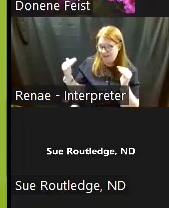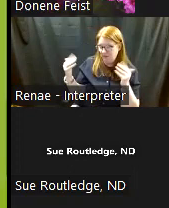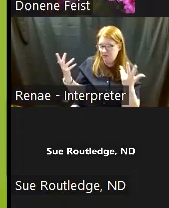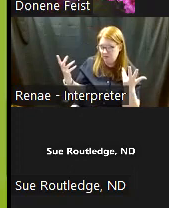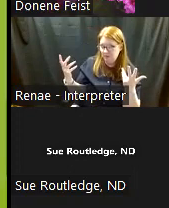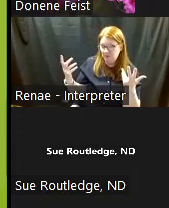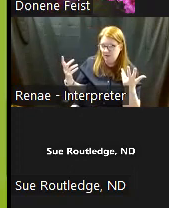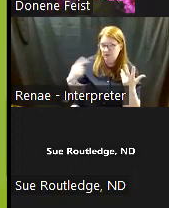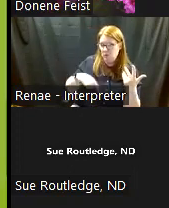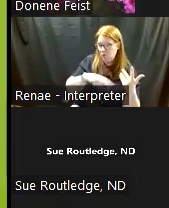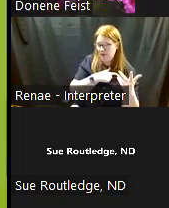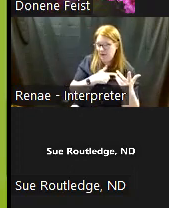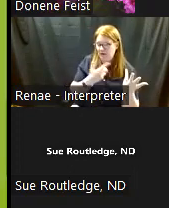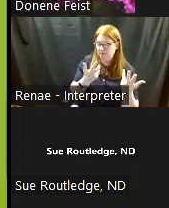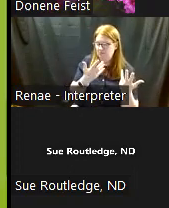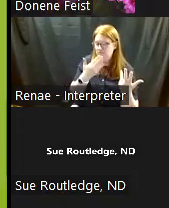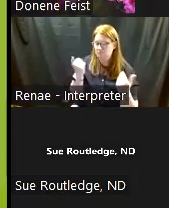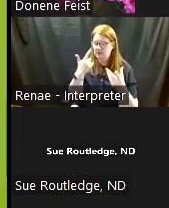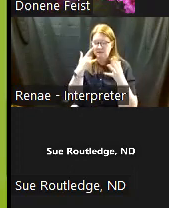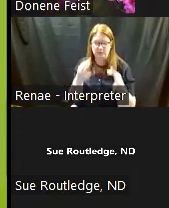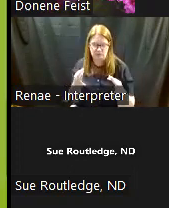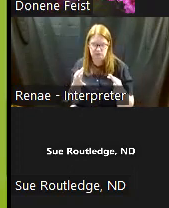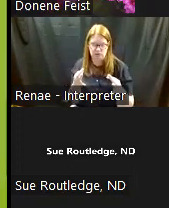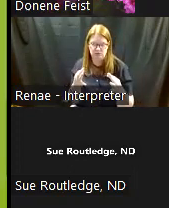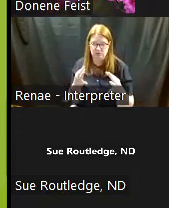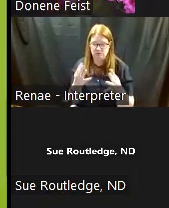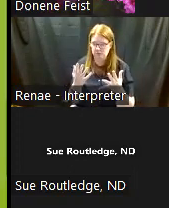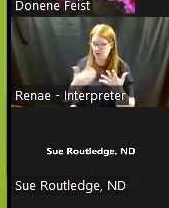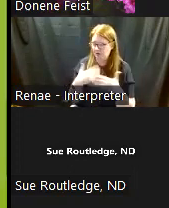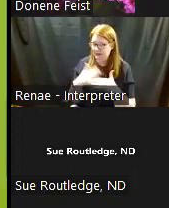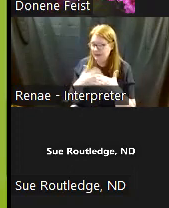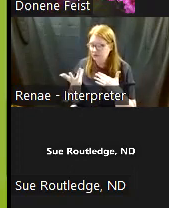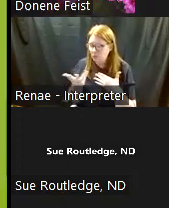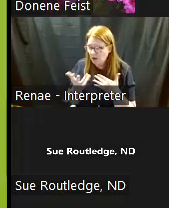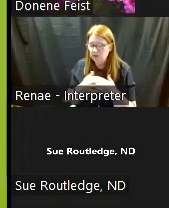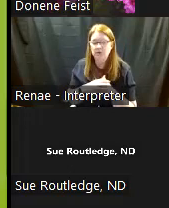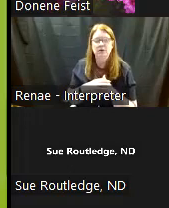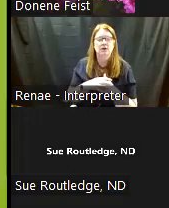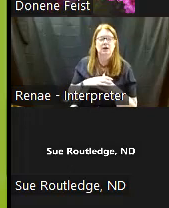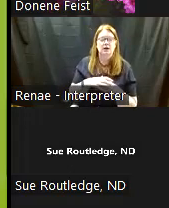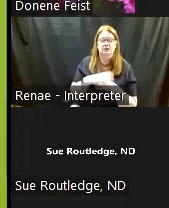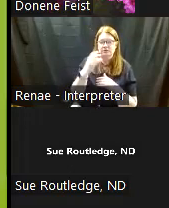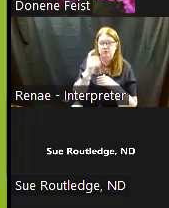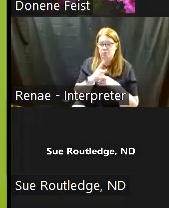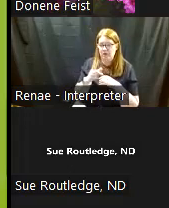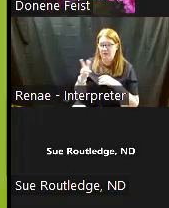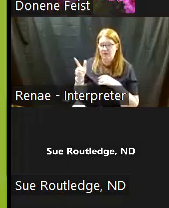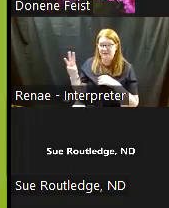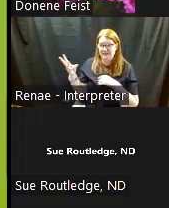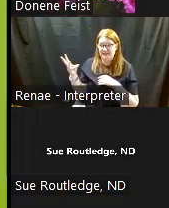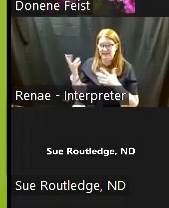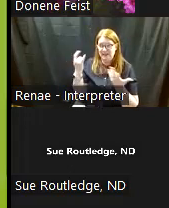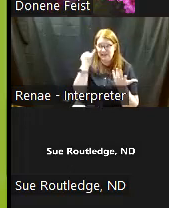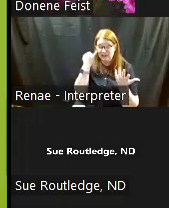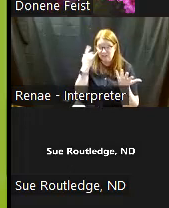most informed decisions about where we go next. If we don't do 1 through 6 and your child has a profound hearing loss and